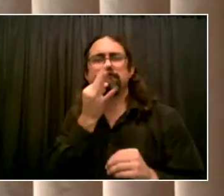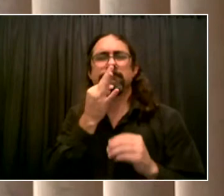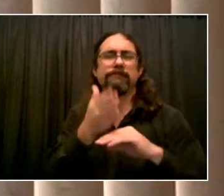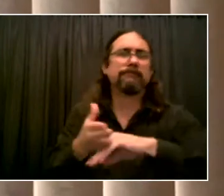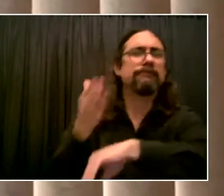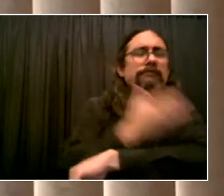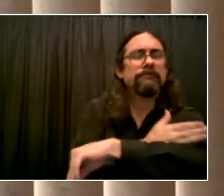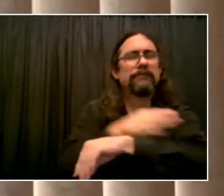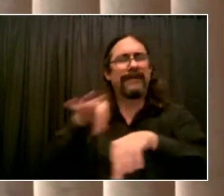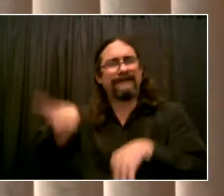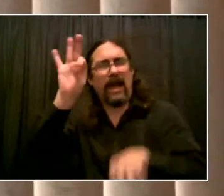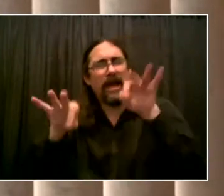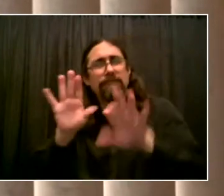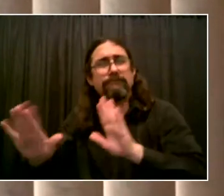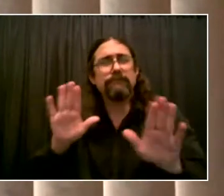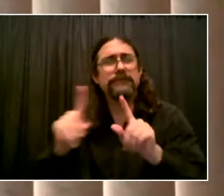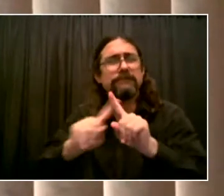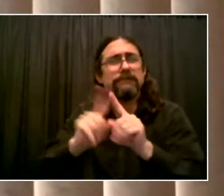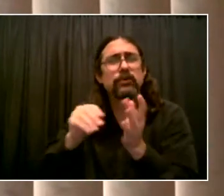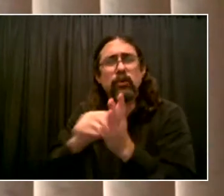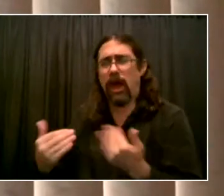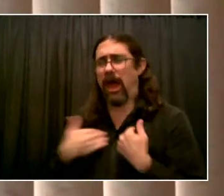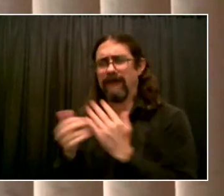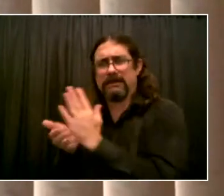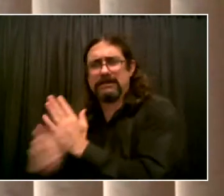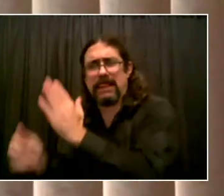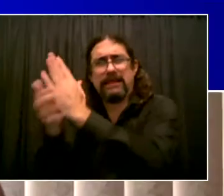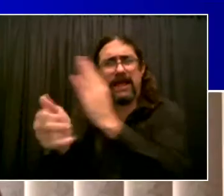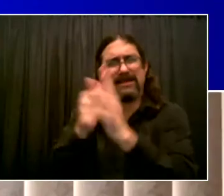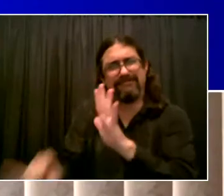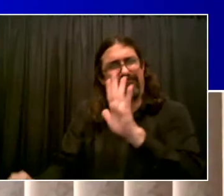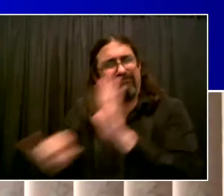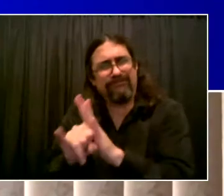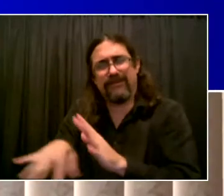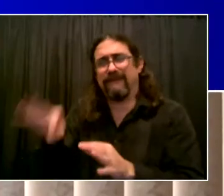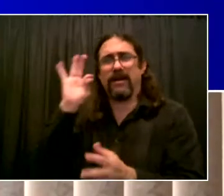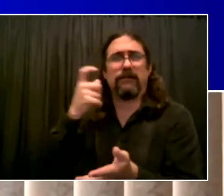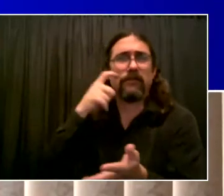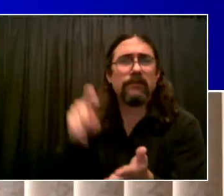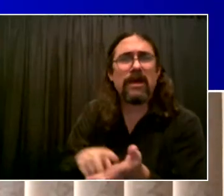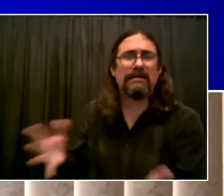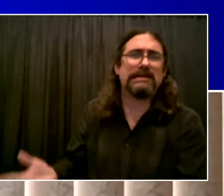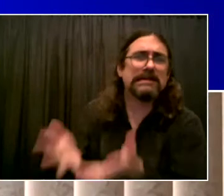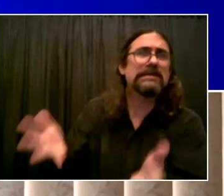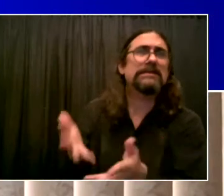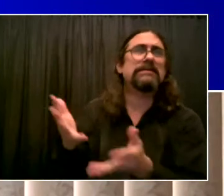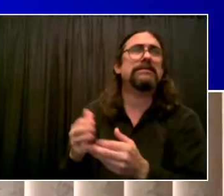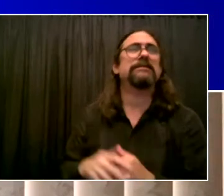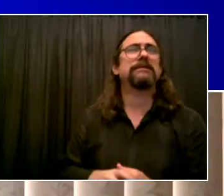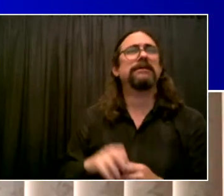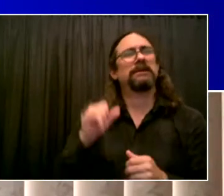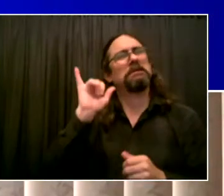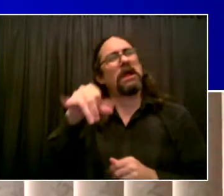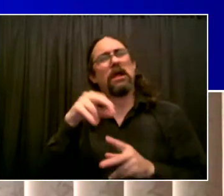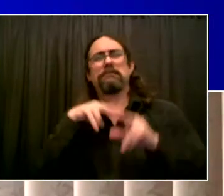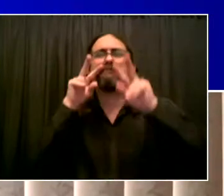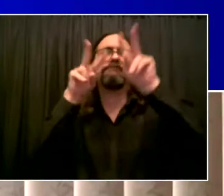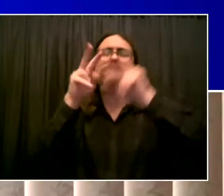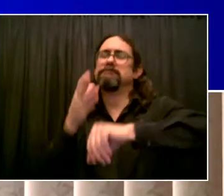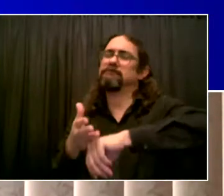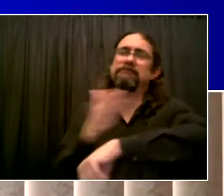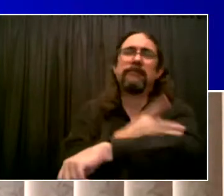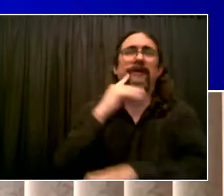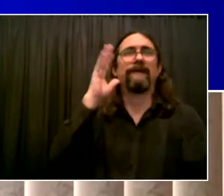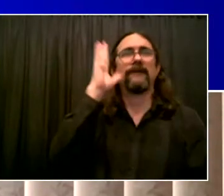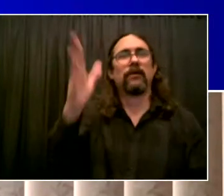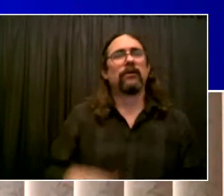to really bring up the talents and skills of all of our kids, Mr. Mayor. Thank you. Thank you, and we really appreciate that perspective, and